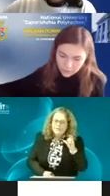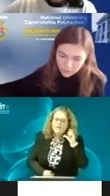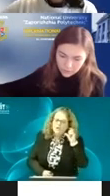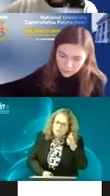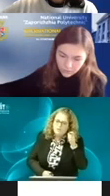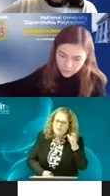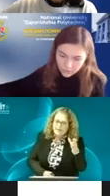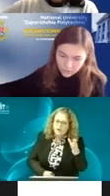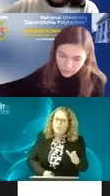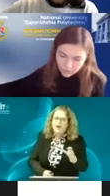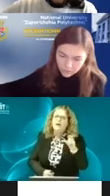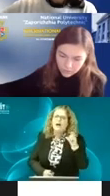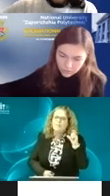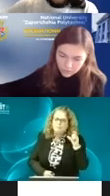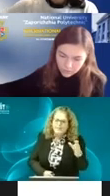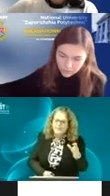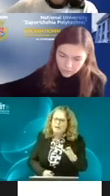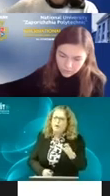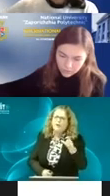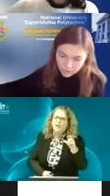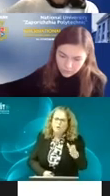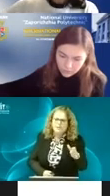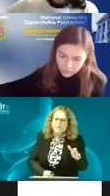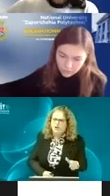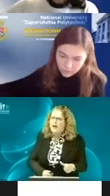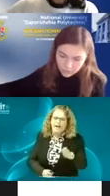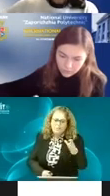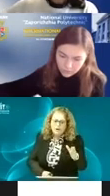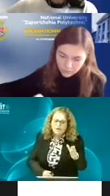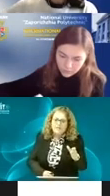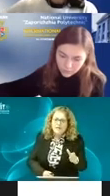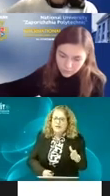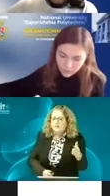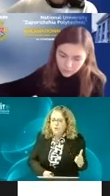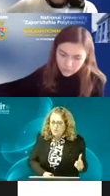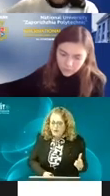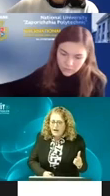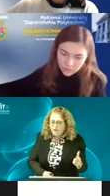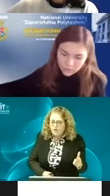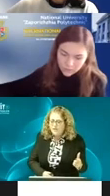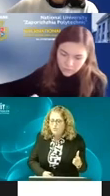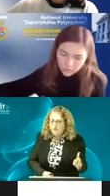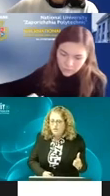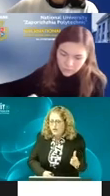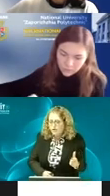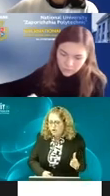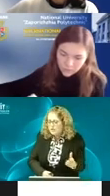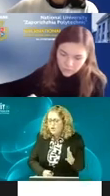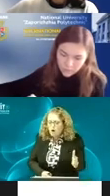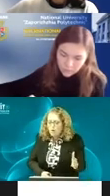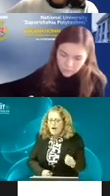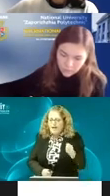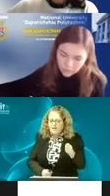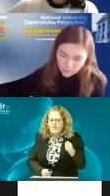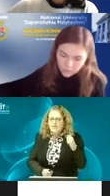what is the user intention? When I'm upset and I'm calling the call center and I'm cursing, do I really need to understand the curses?